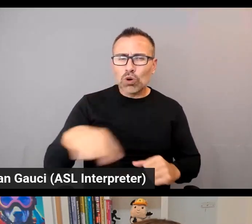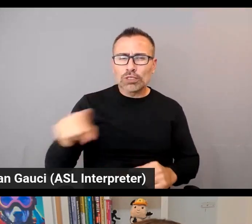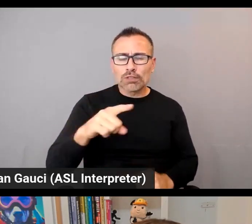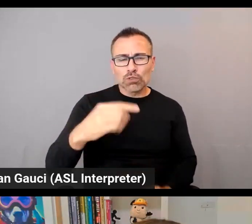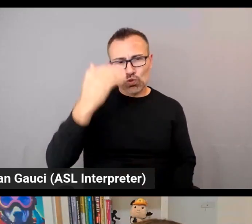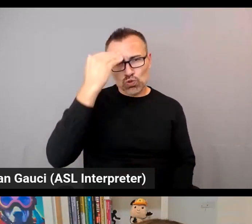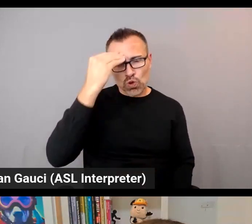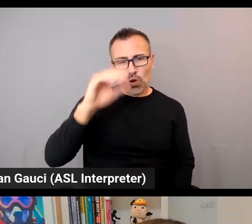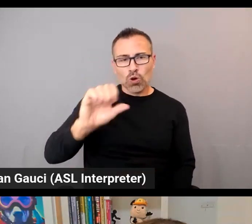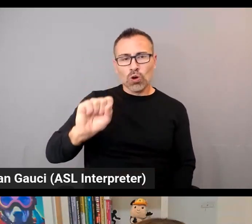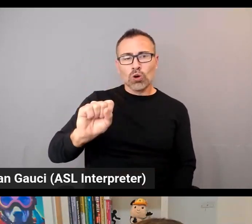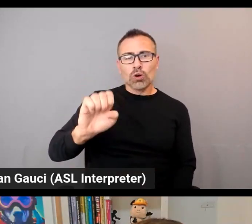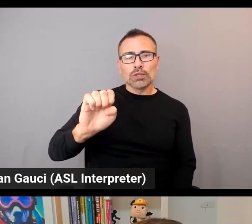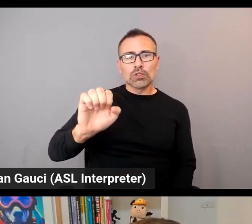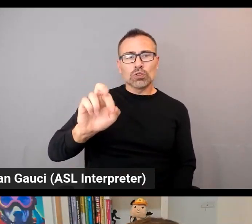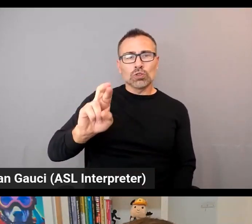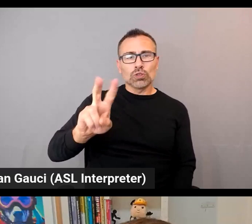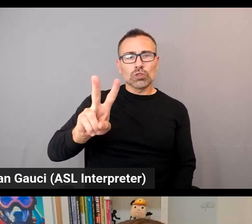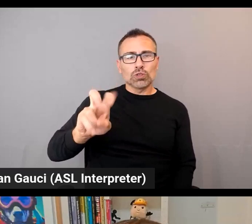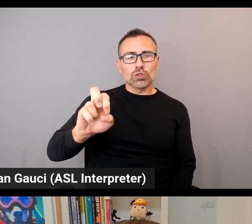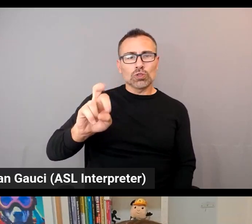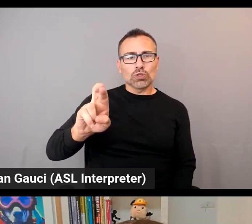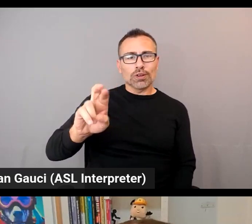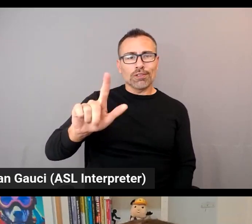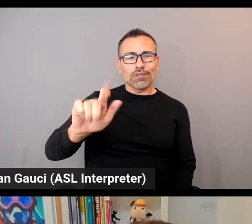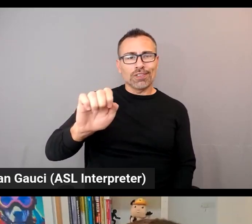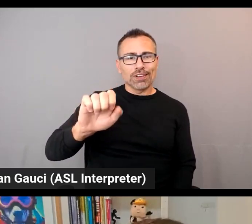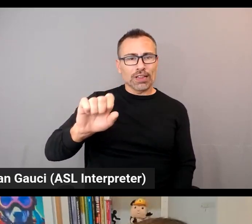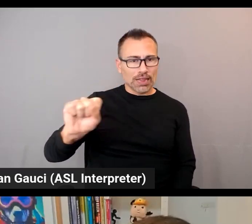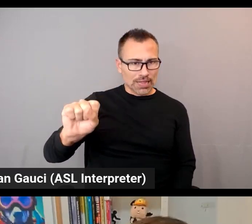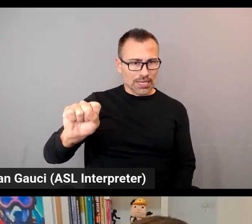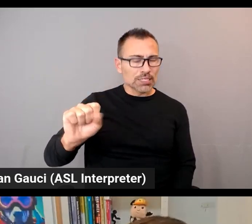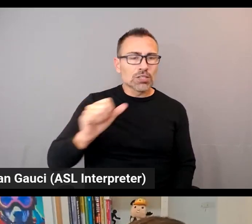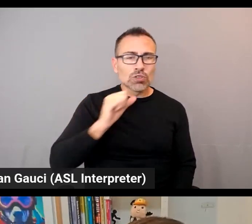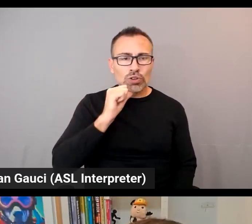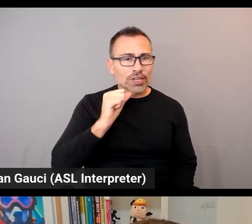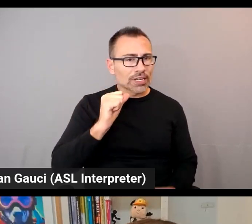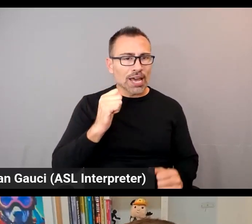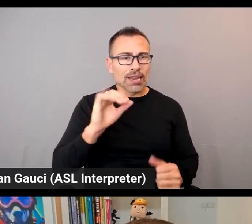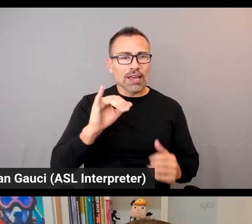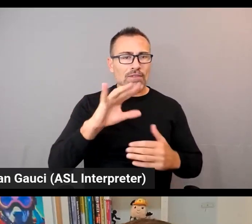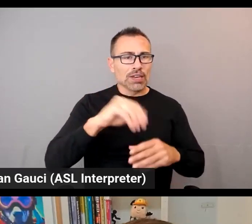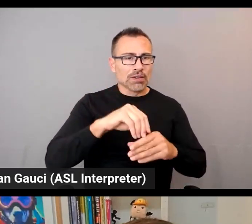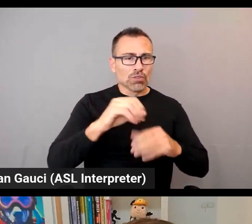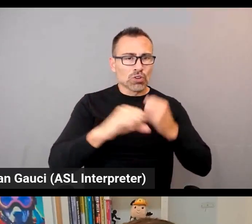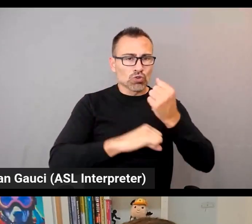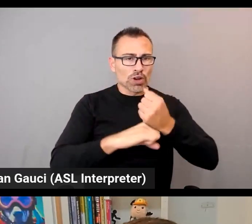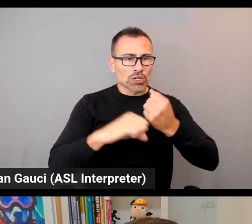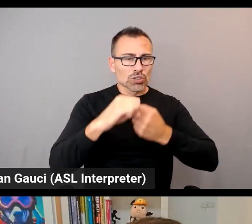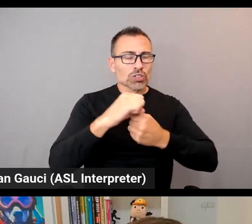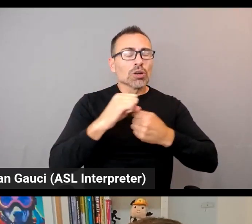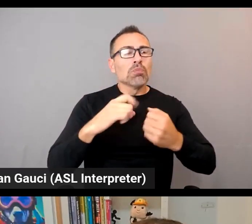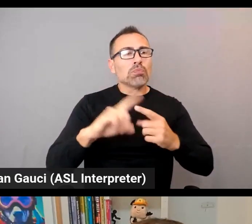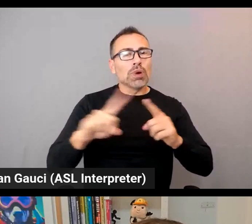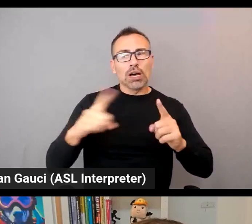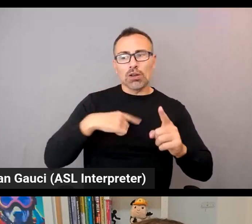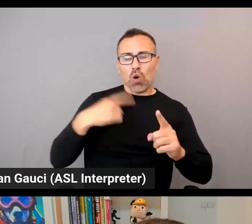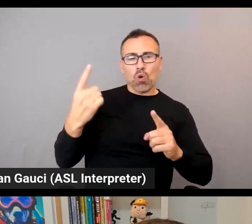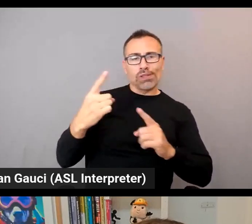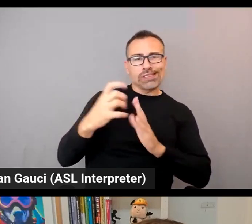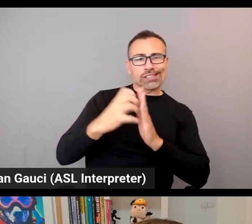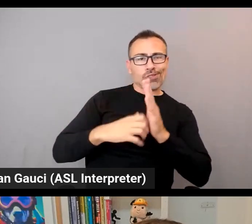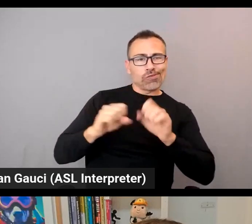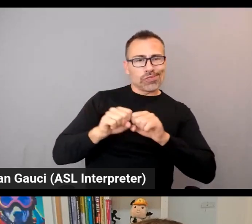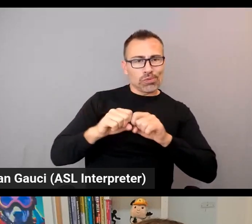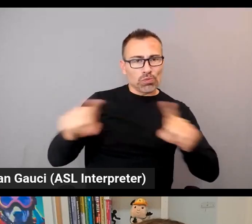right? It's, you're not managing infrastructure, you're just deploying code and having it run. But when